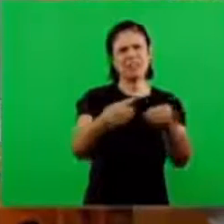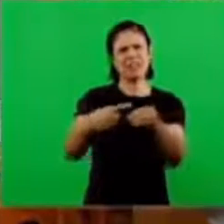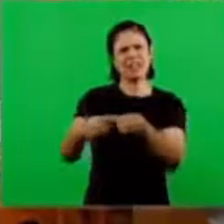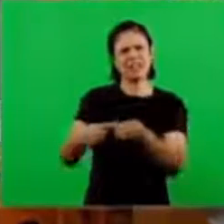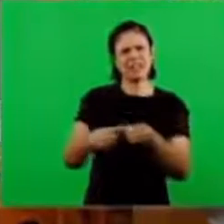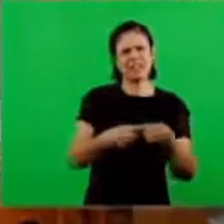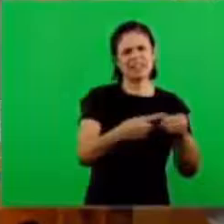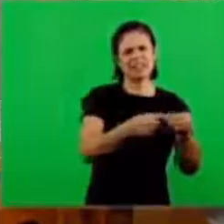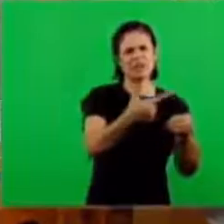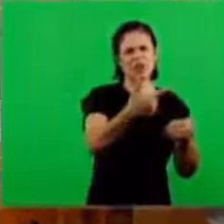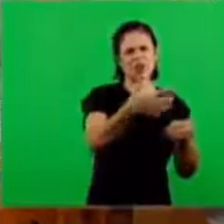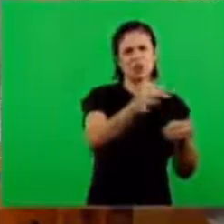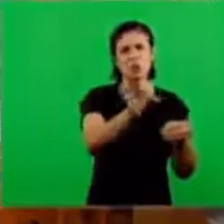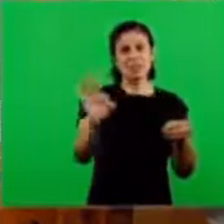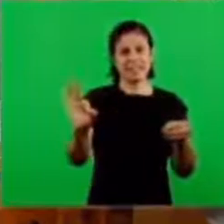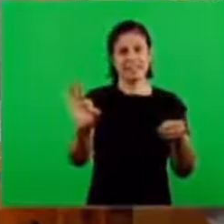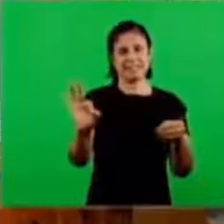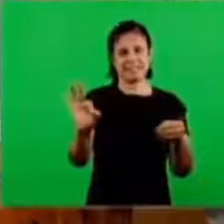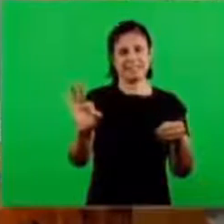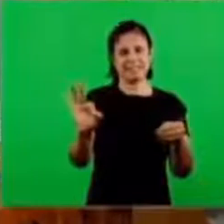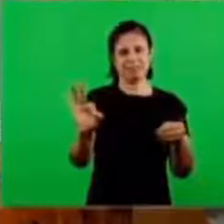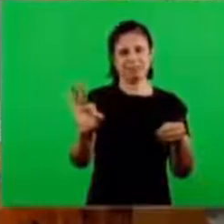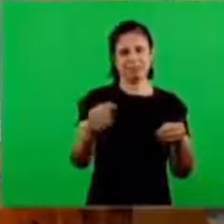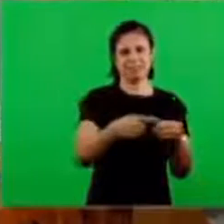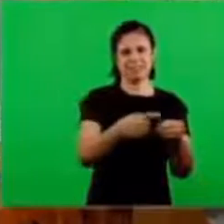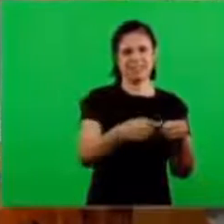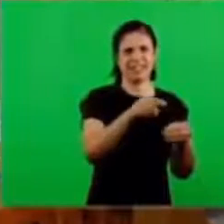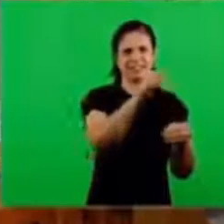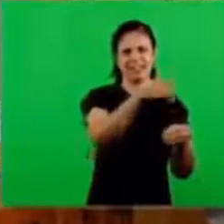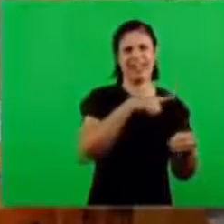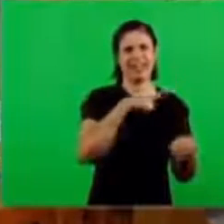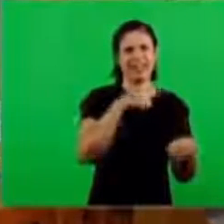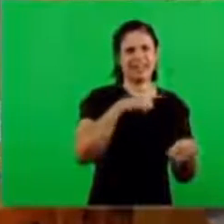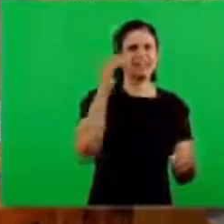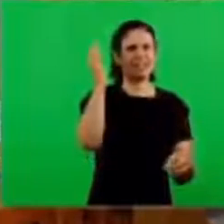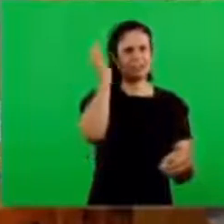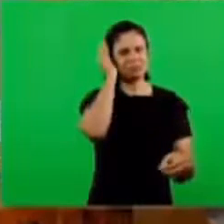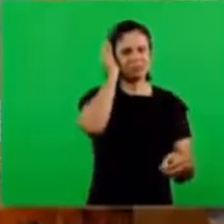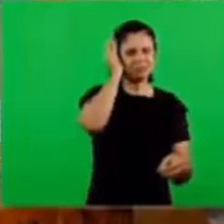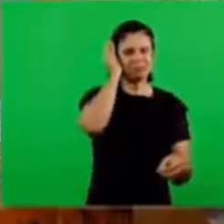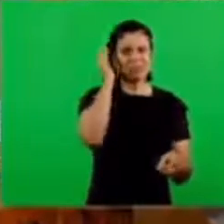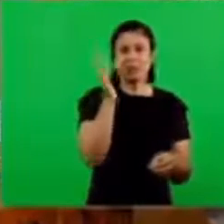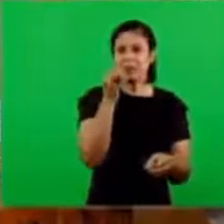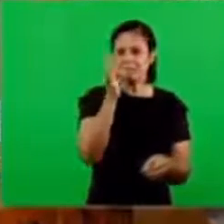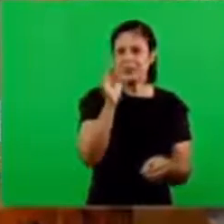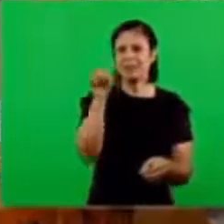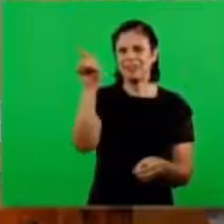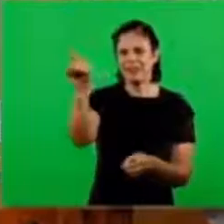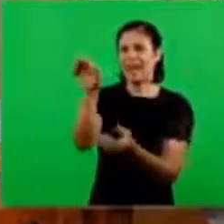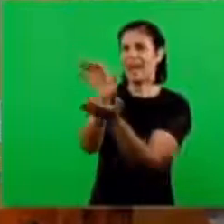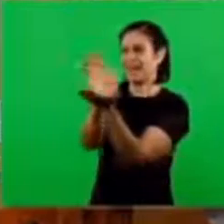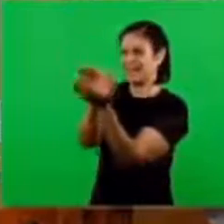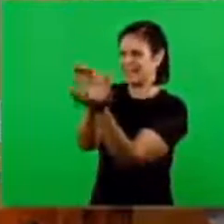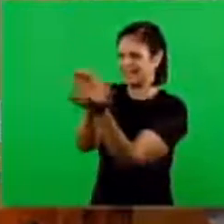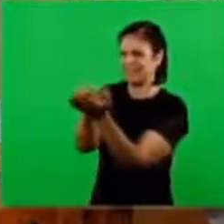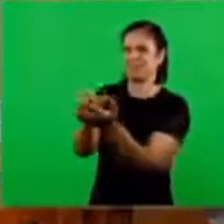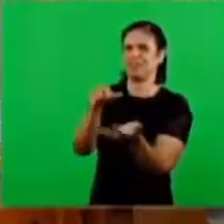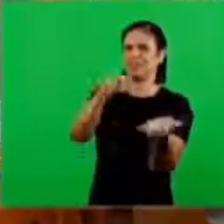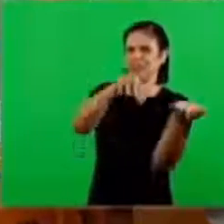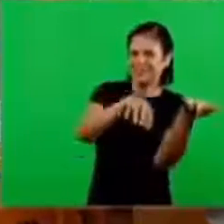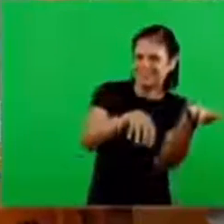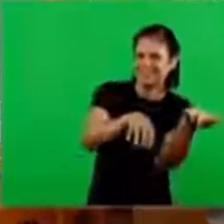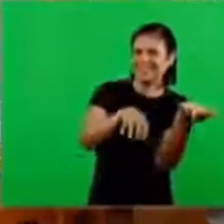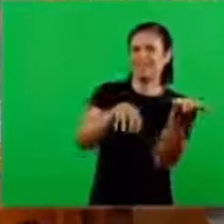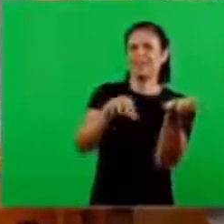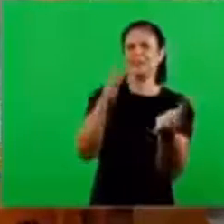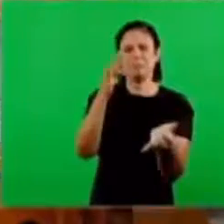200 municipalities and or even more. We're slowly going to Brasilia, São Paulo,